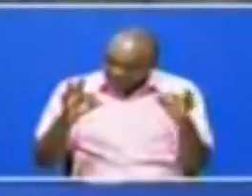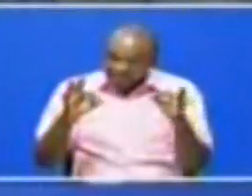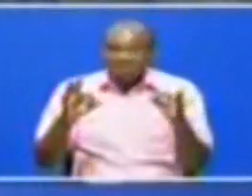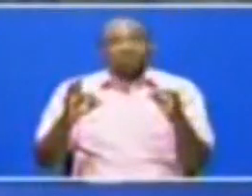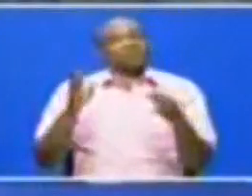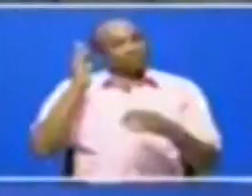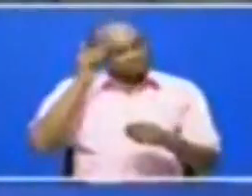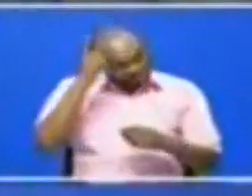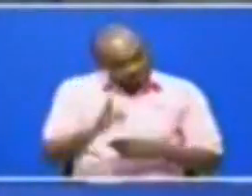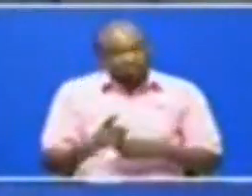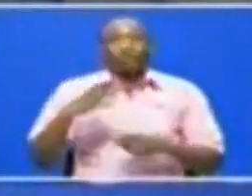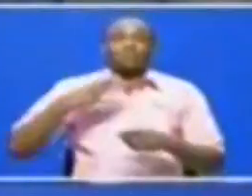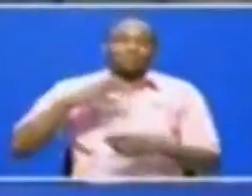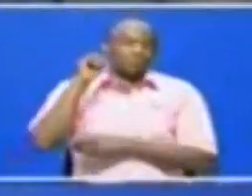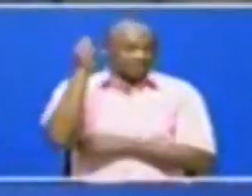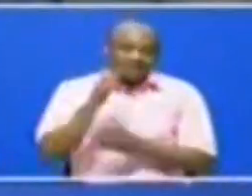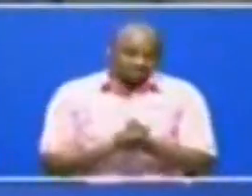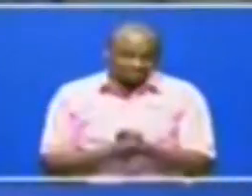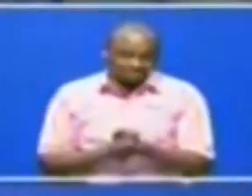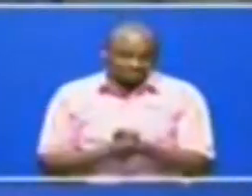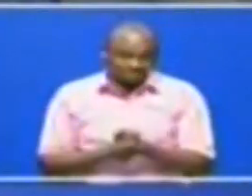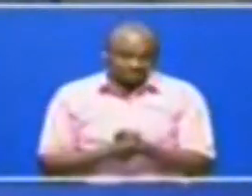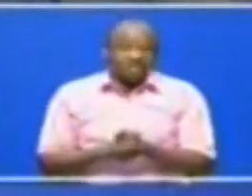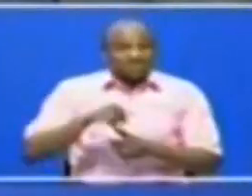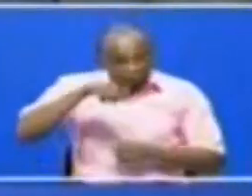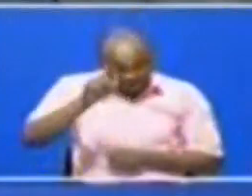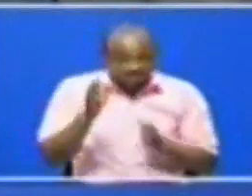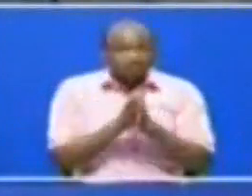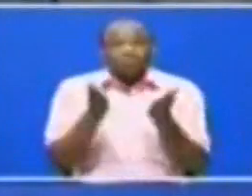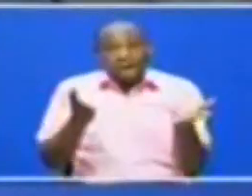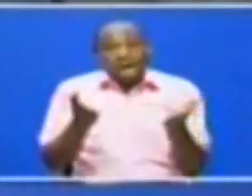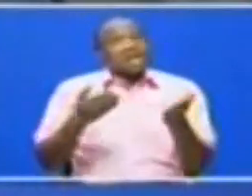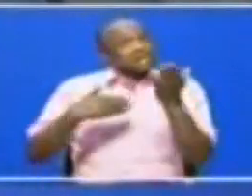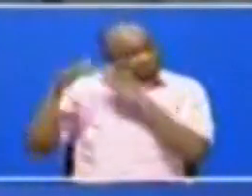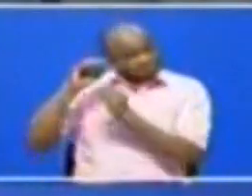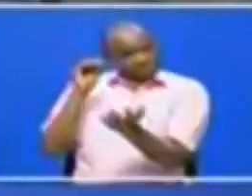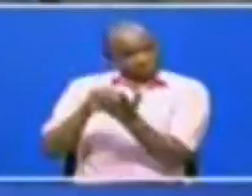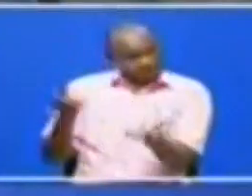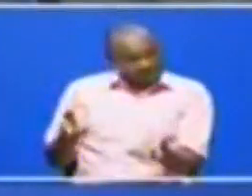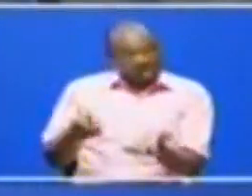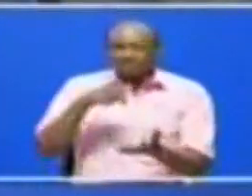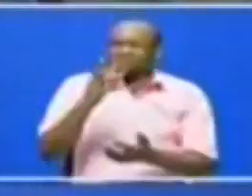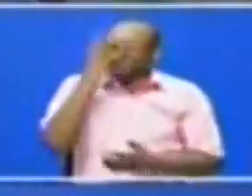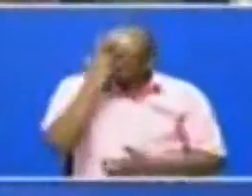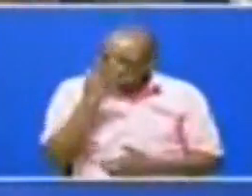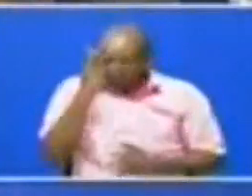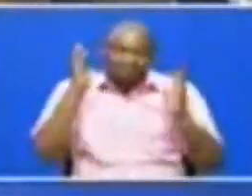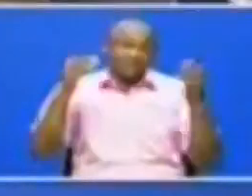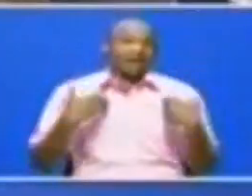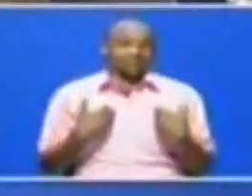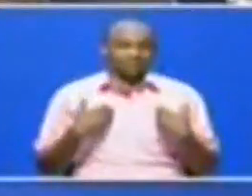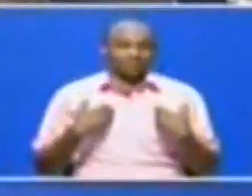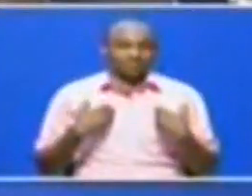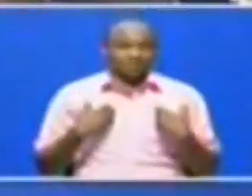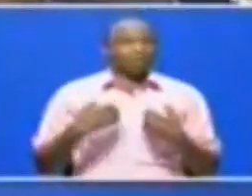and the verdict of the people of Kenya, and their place in history is a place of shame. But it is not